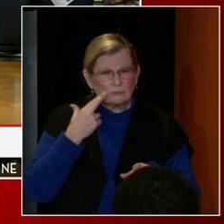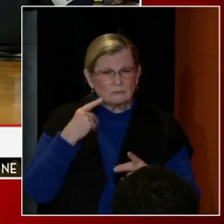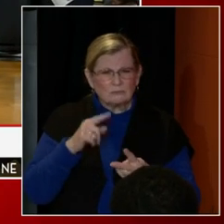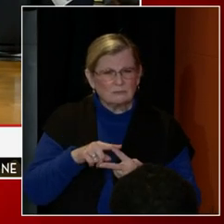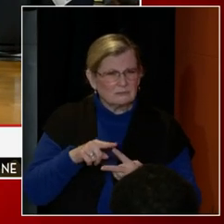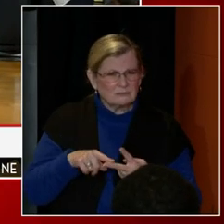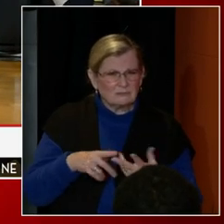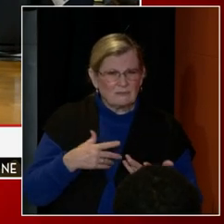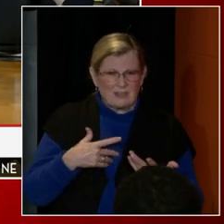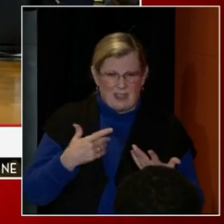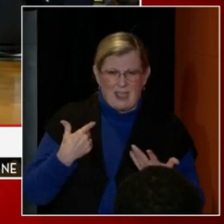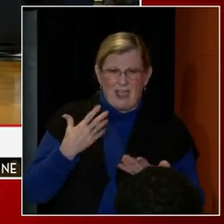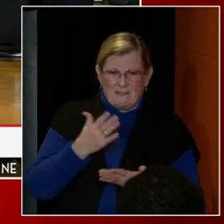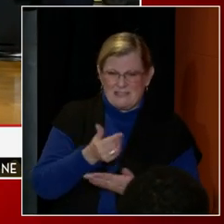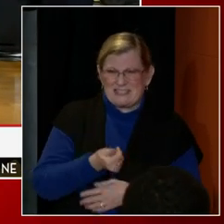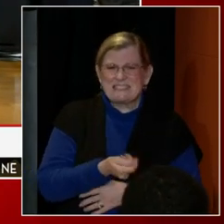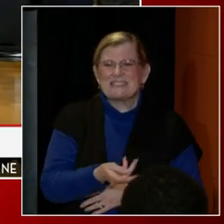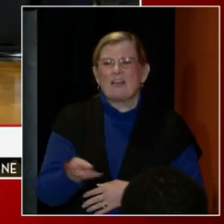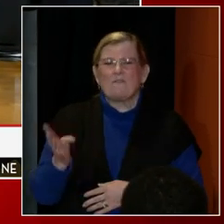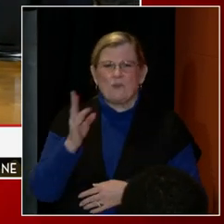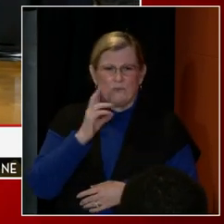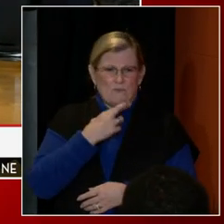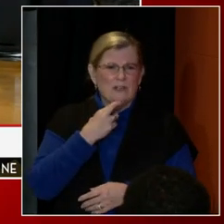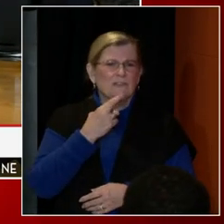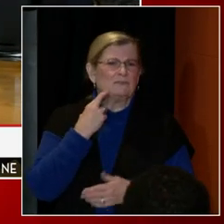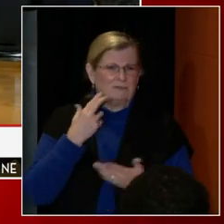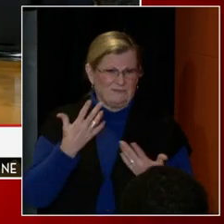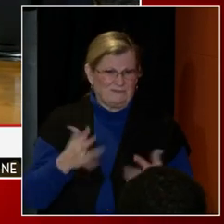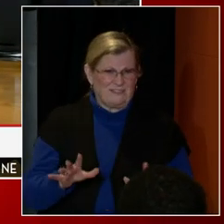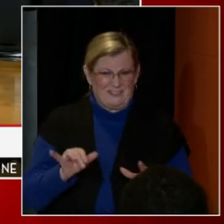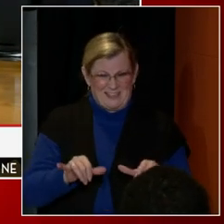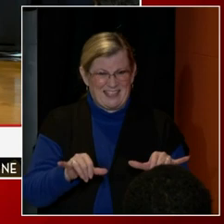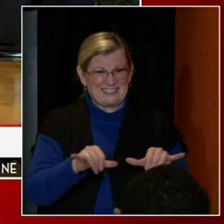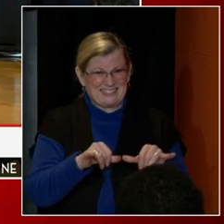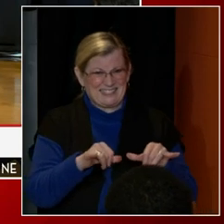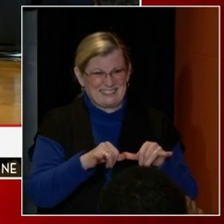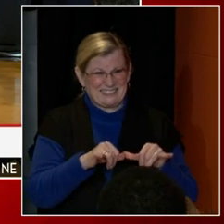that size. Clyde's, Old Ebbitt, Hamilton.